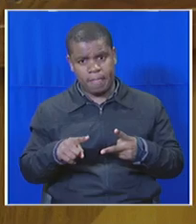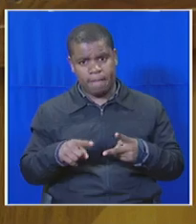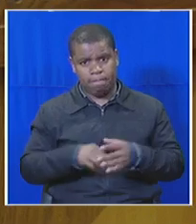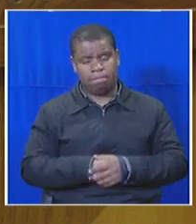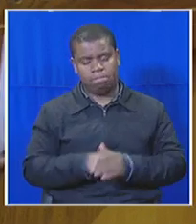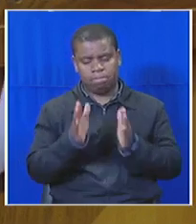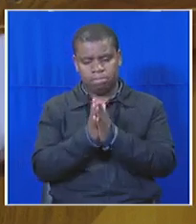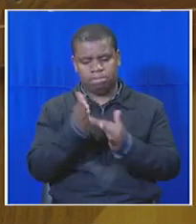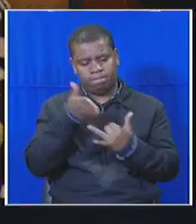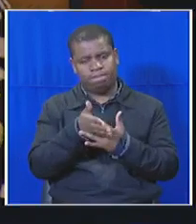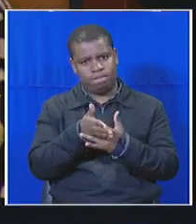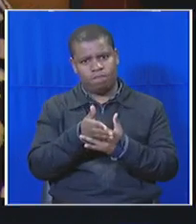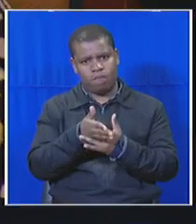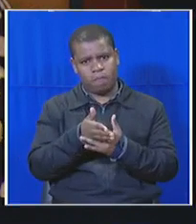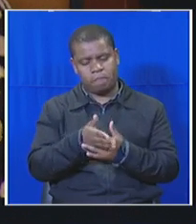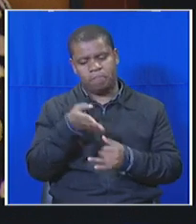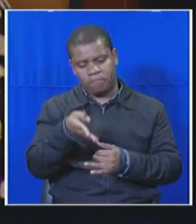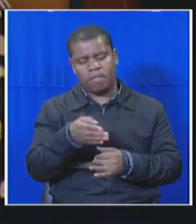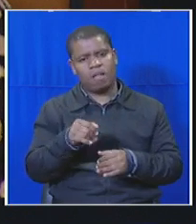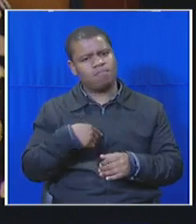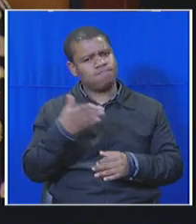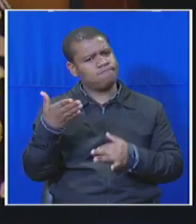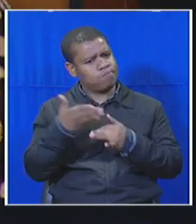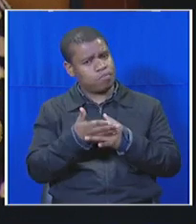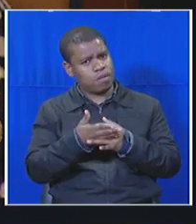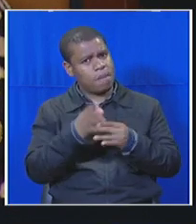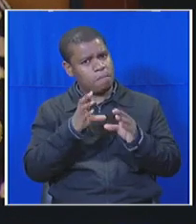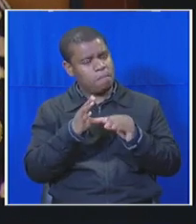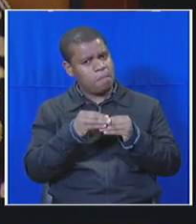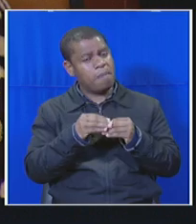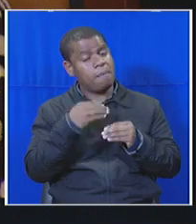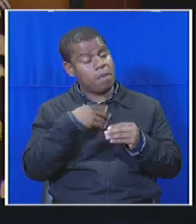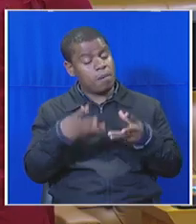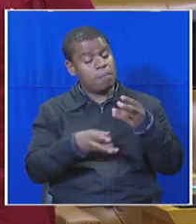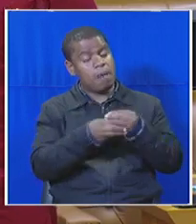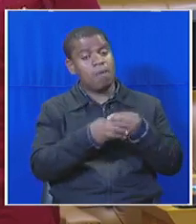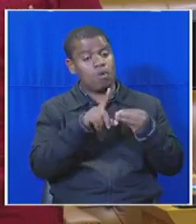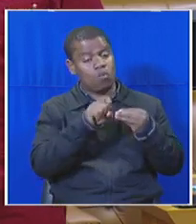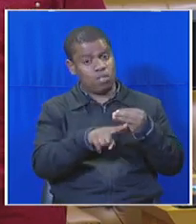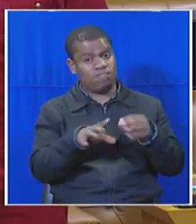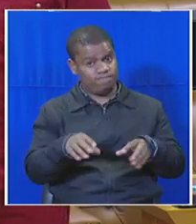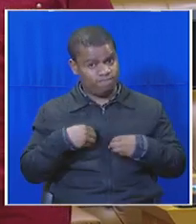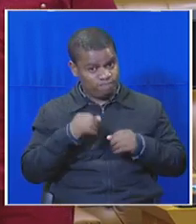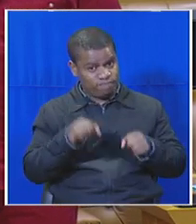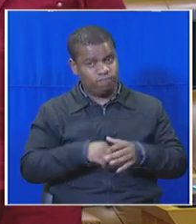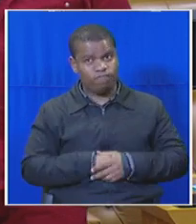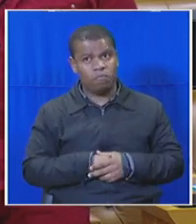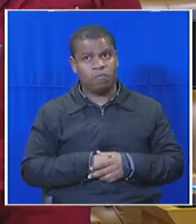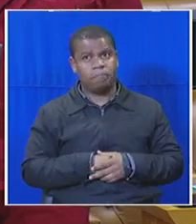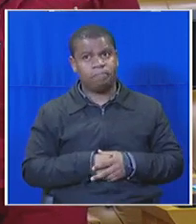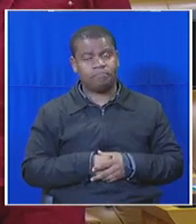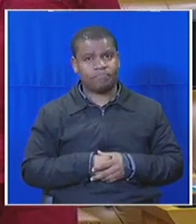you take your seat, honorable member? Can a member take a complimentary question? Honorable Make, can you take